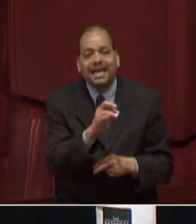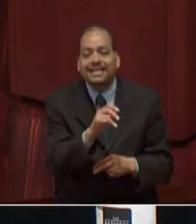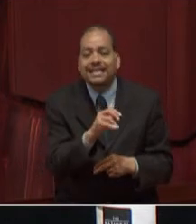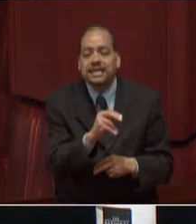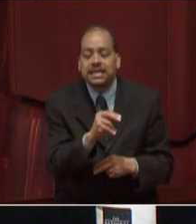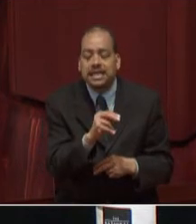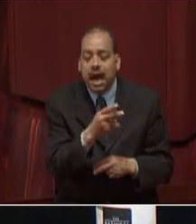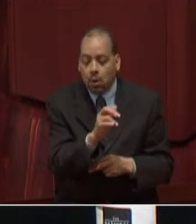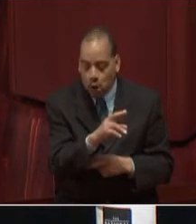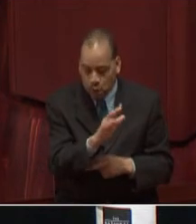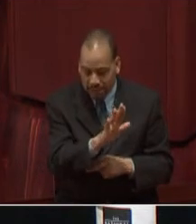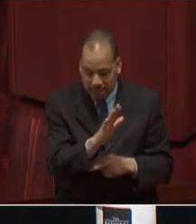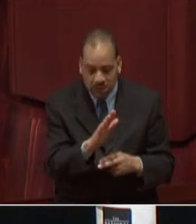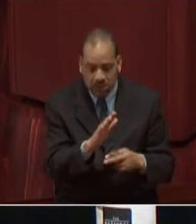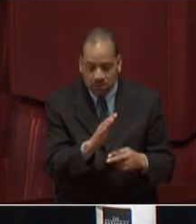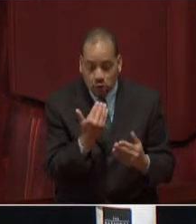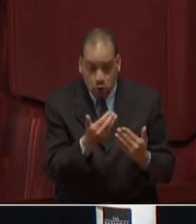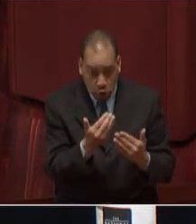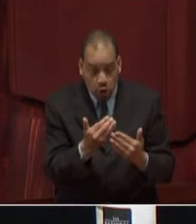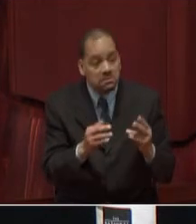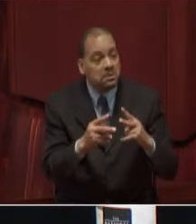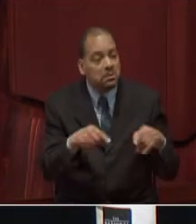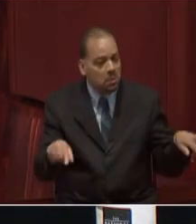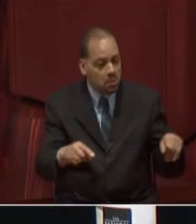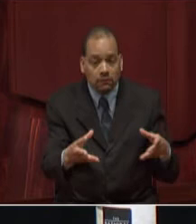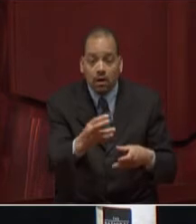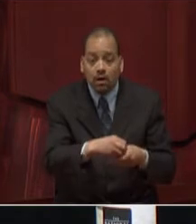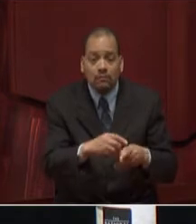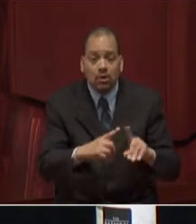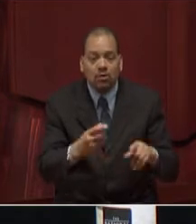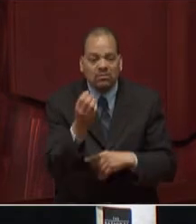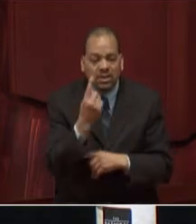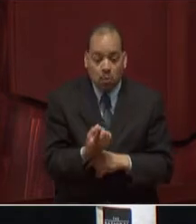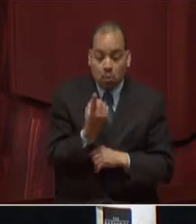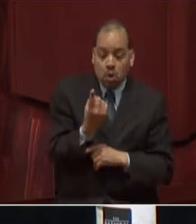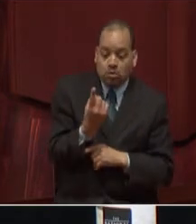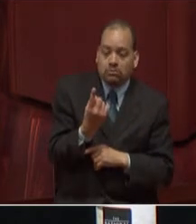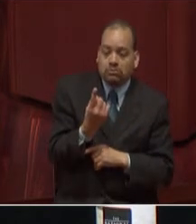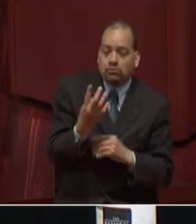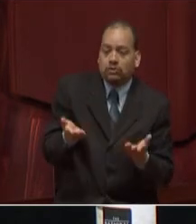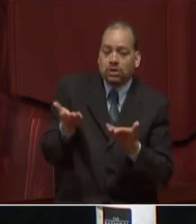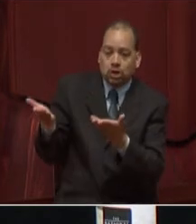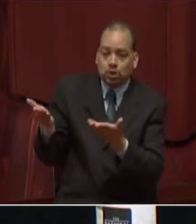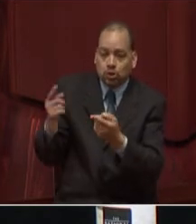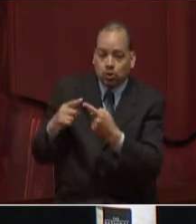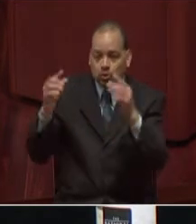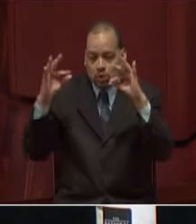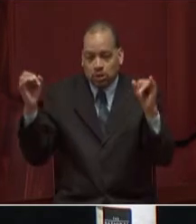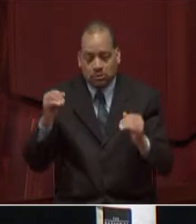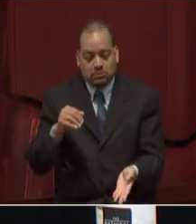had everybody involved. But usually there was only one recommendation to the president, like you often get in the military, where